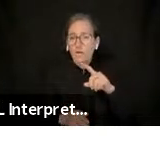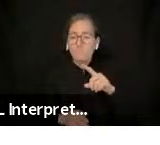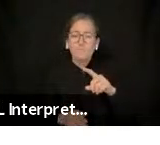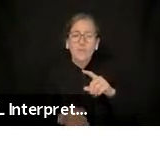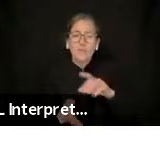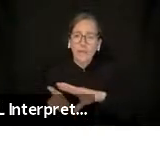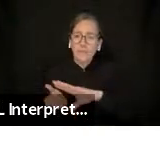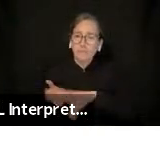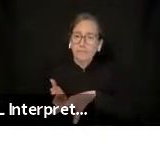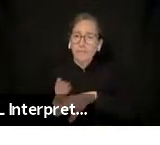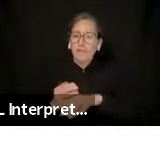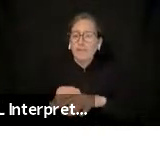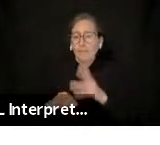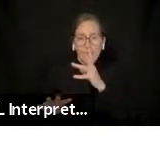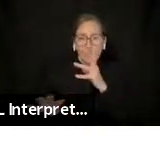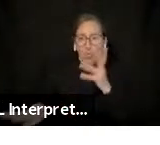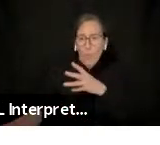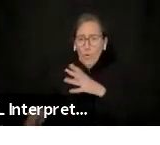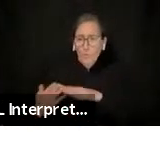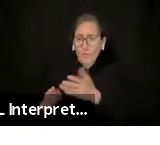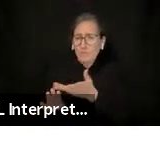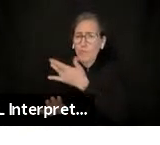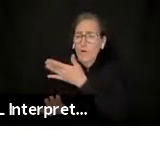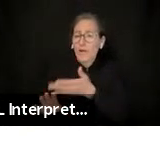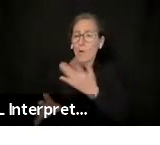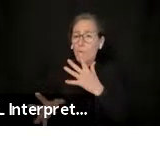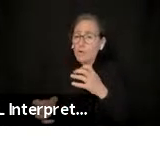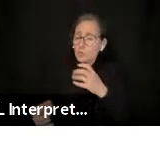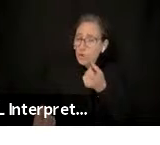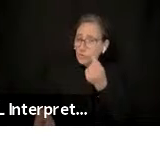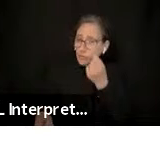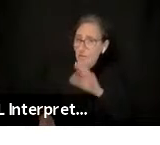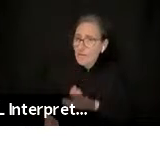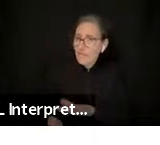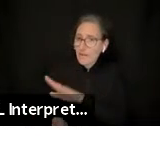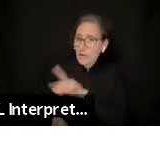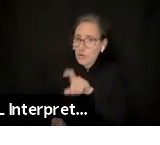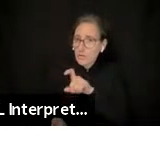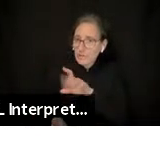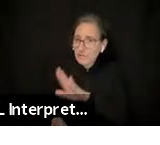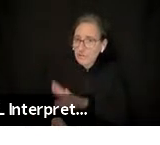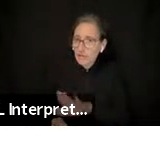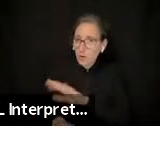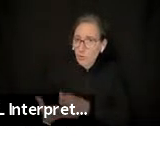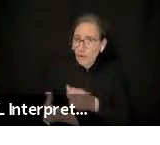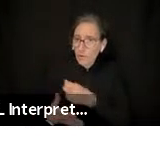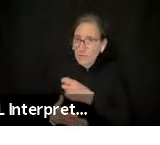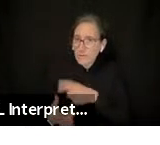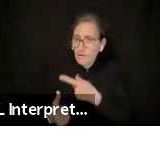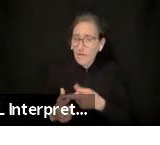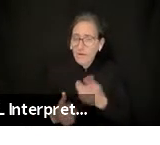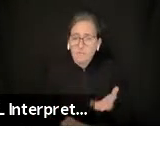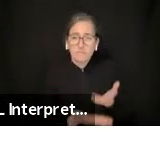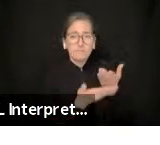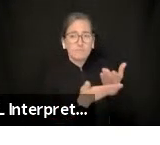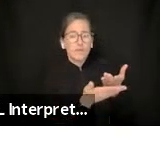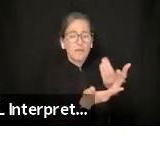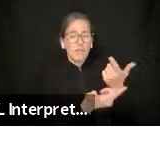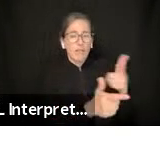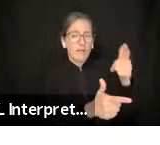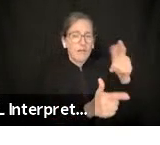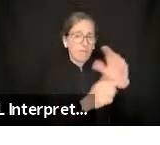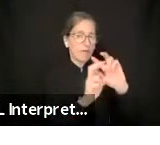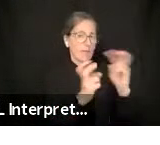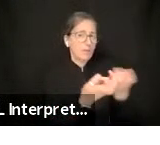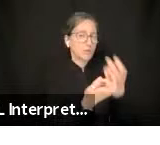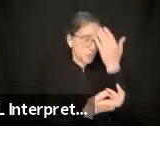their recommendations to council on what this commission would look like. And then the last strategy was